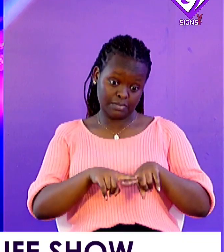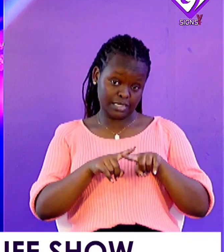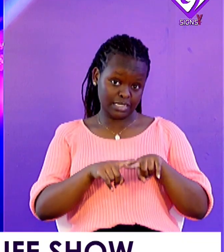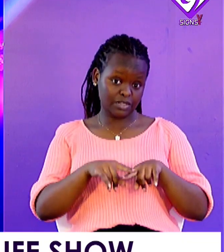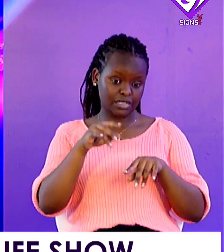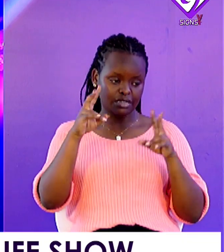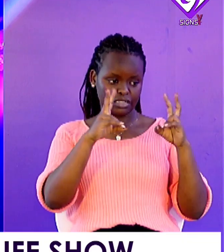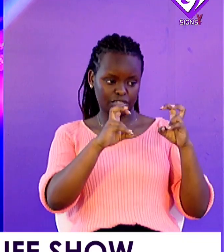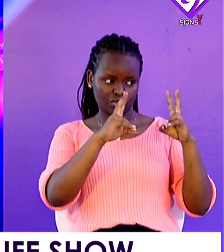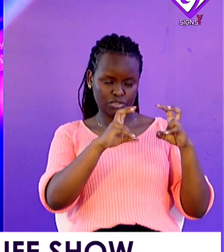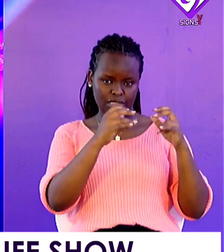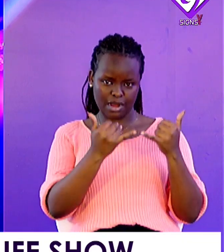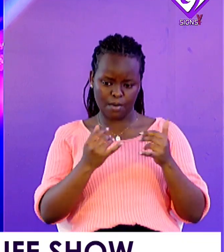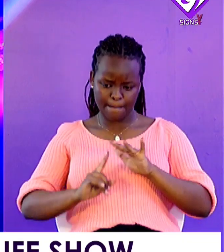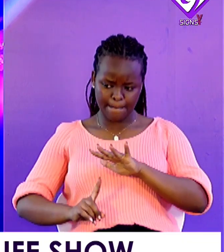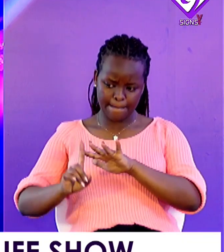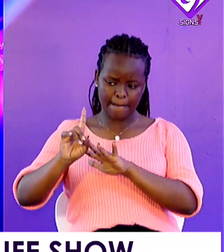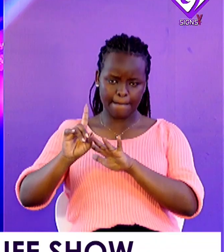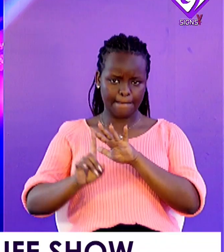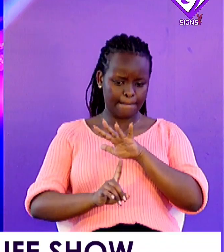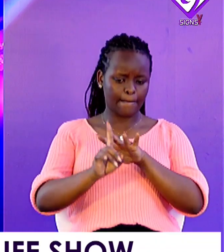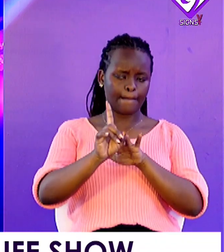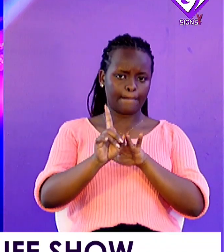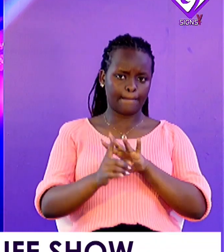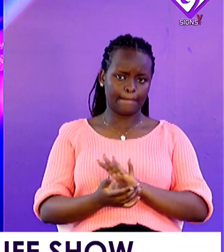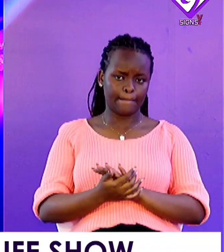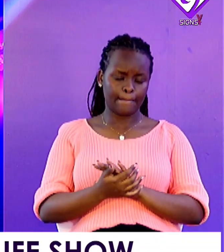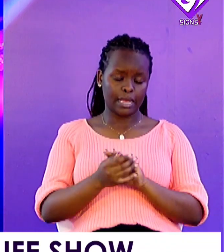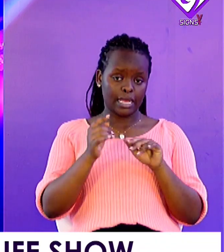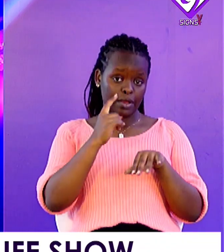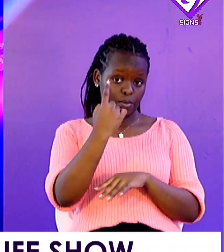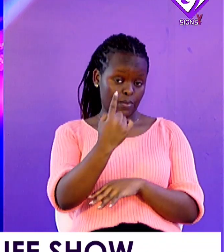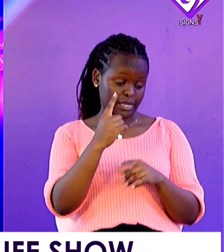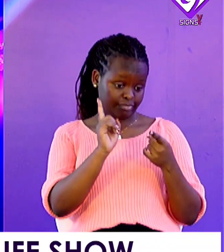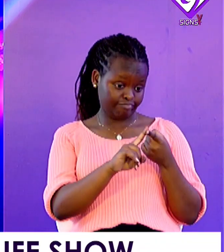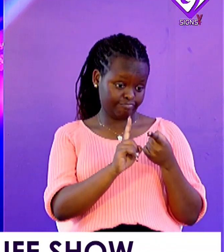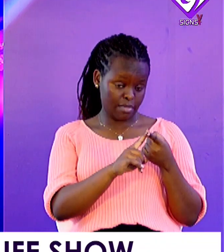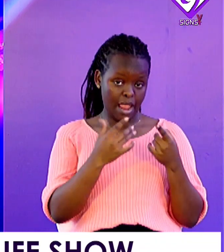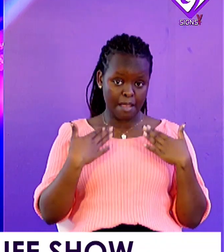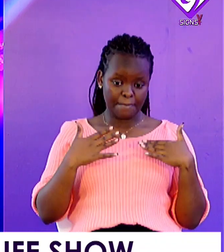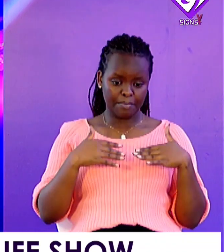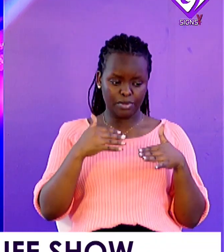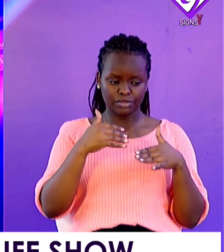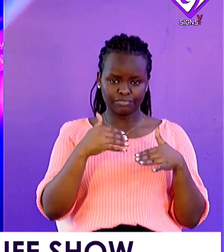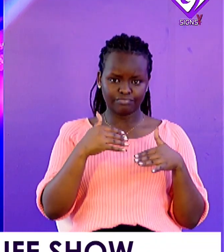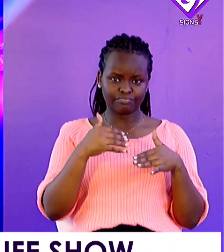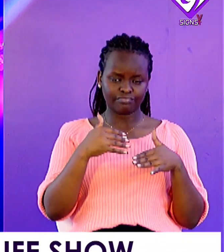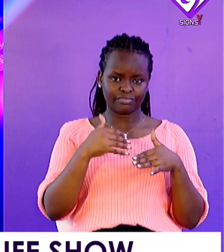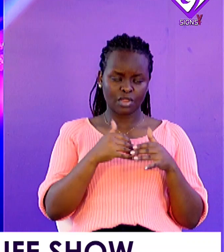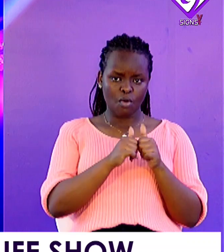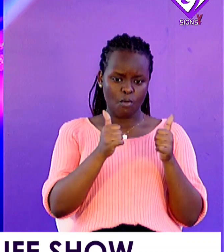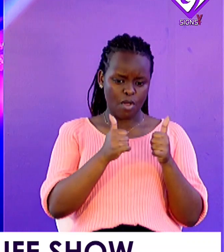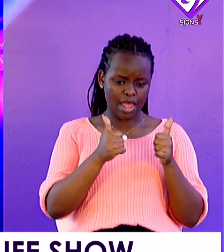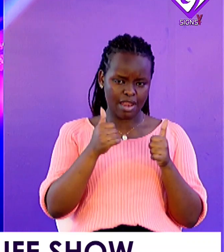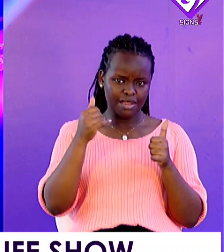that are rising up, when people are not involved or well discipled,